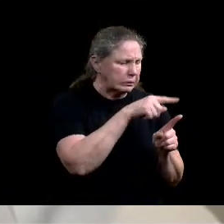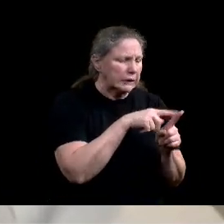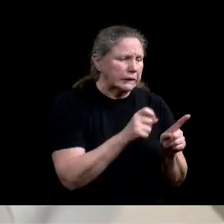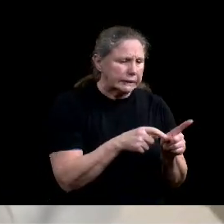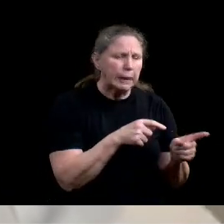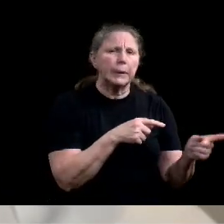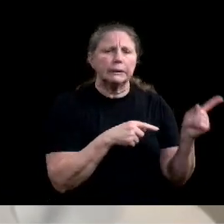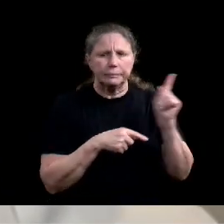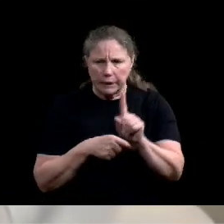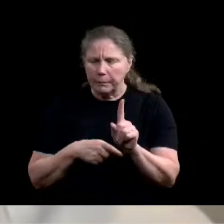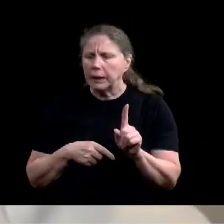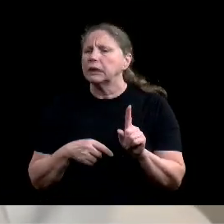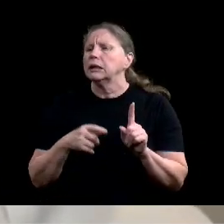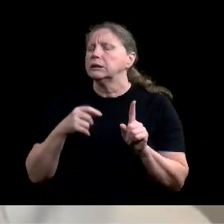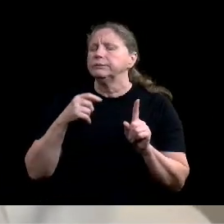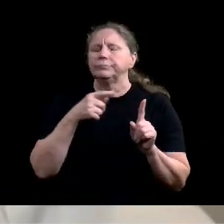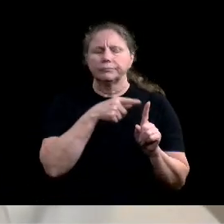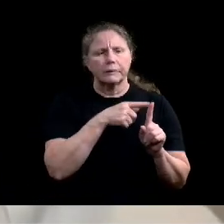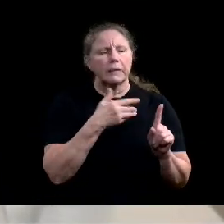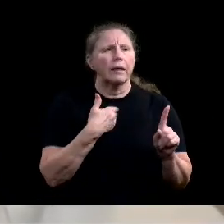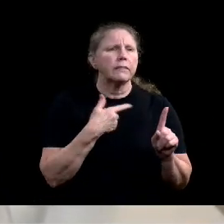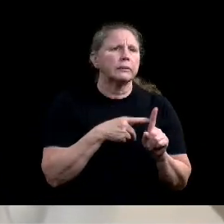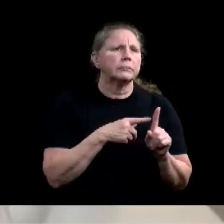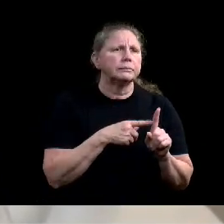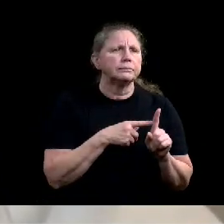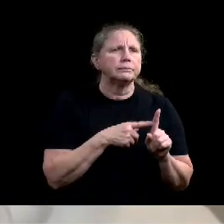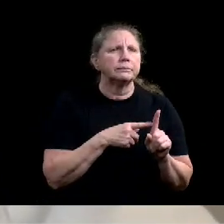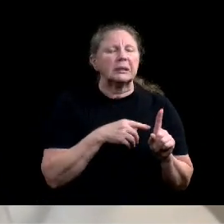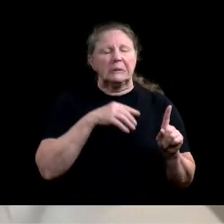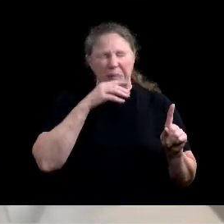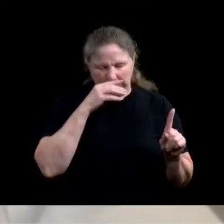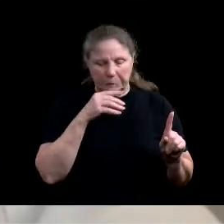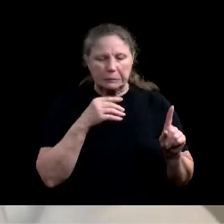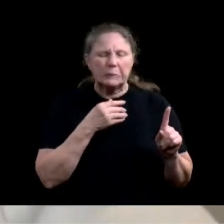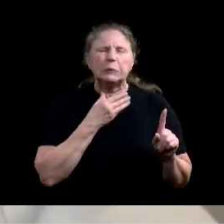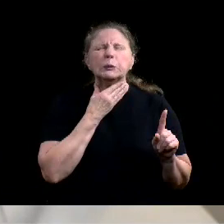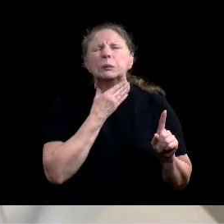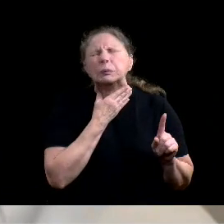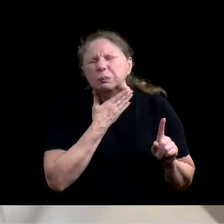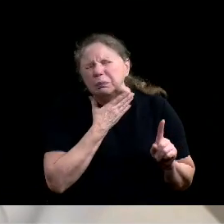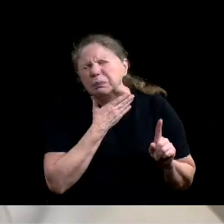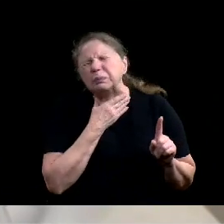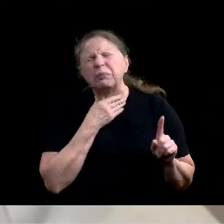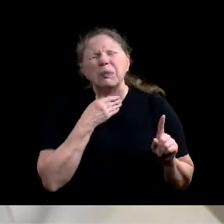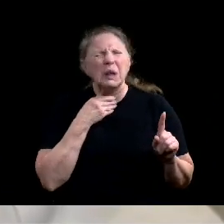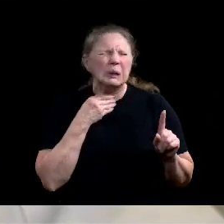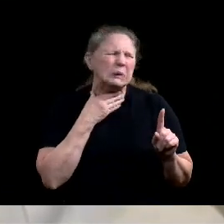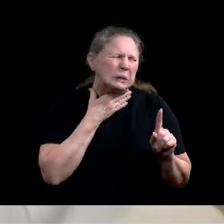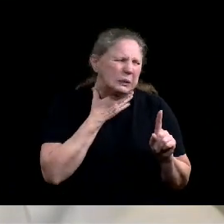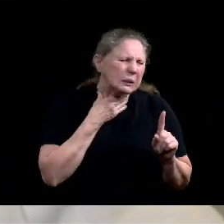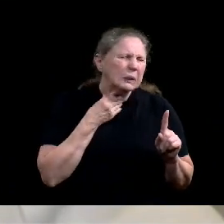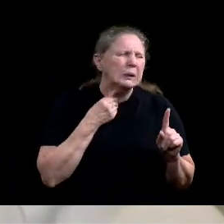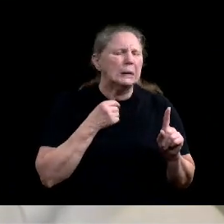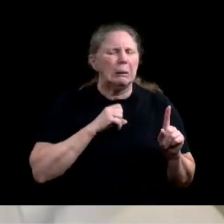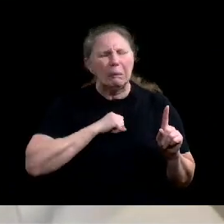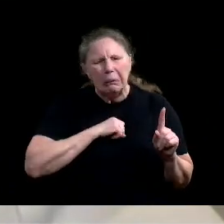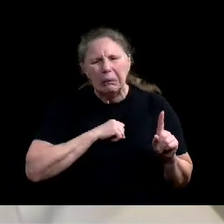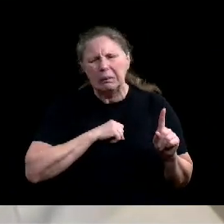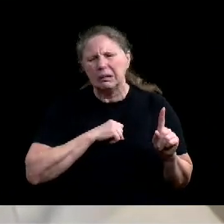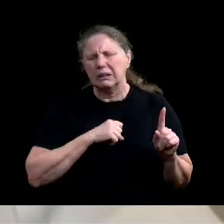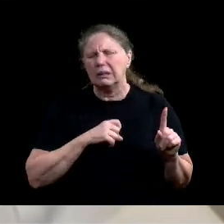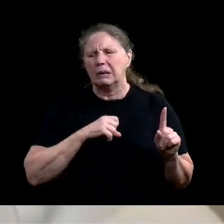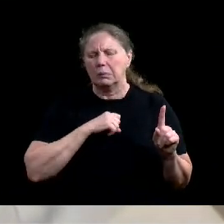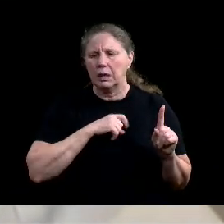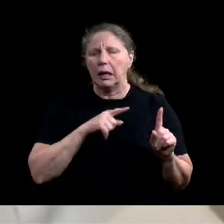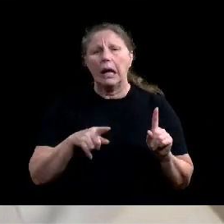little bit of sneezing, a little bit of sore throat, maybe an occasional cough, and they go in and they get tested. And the test